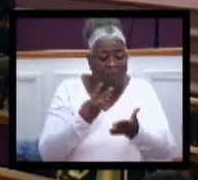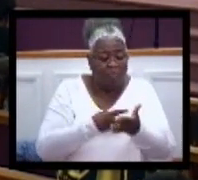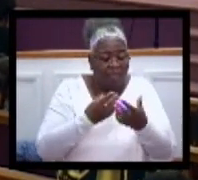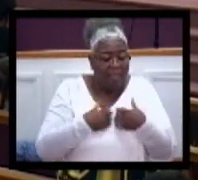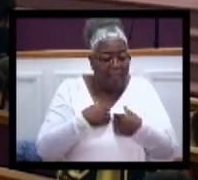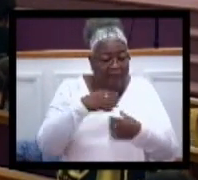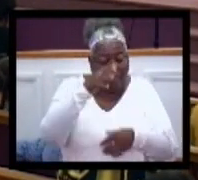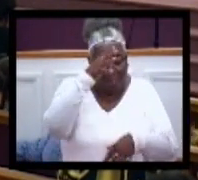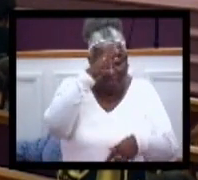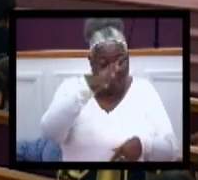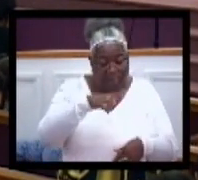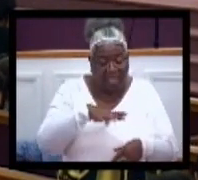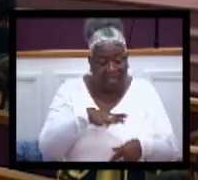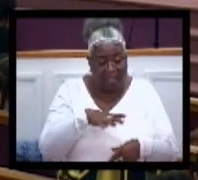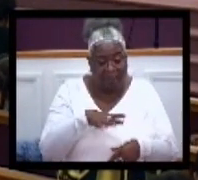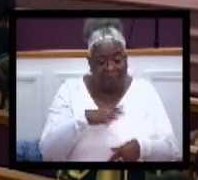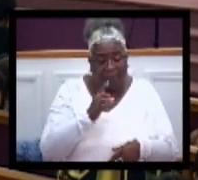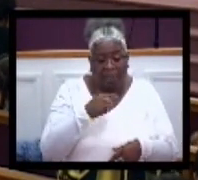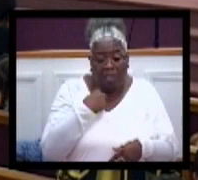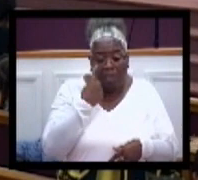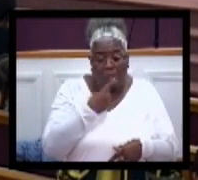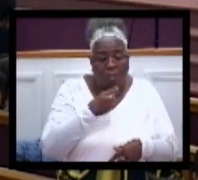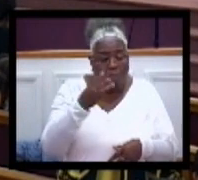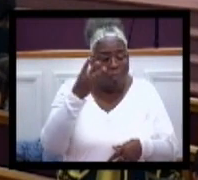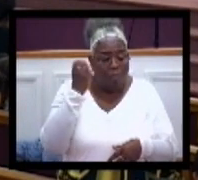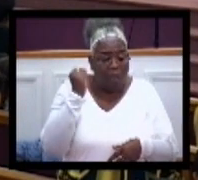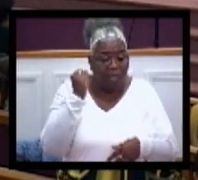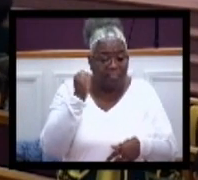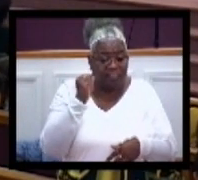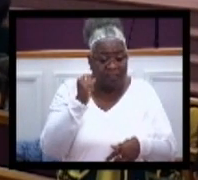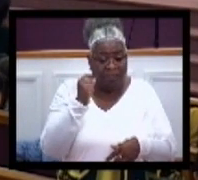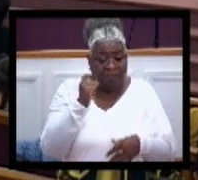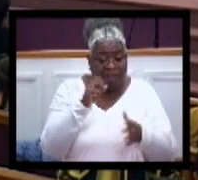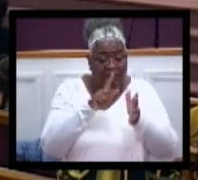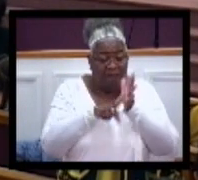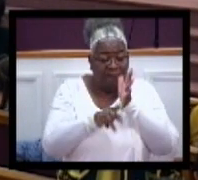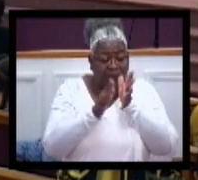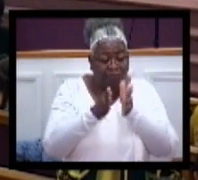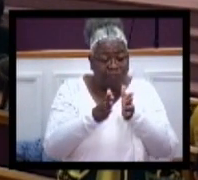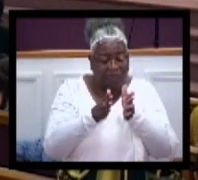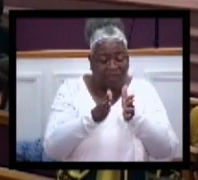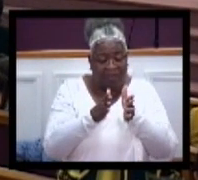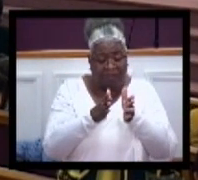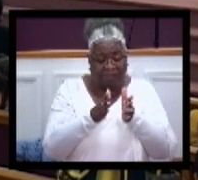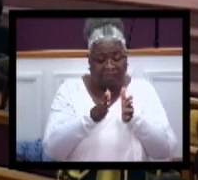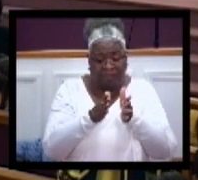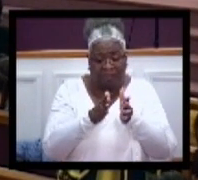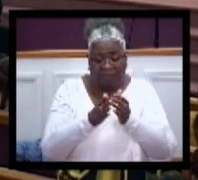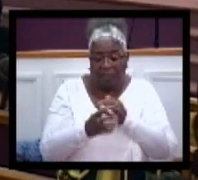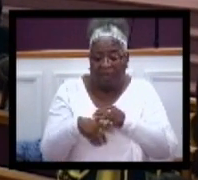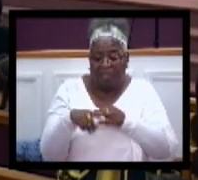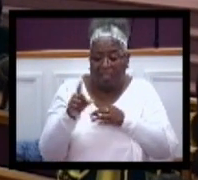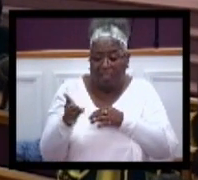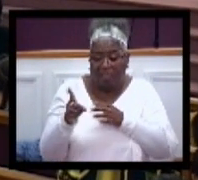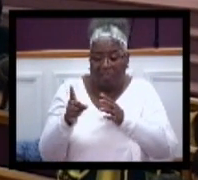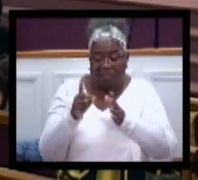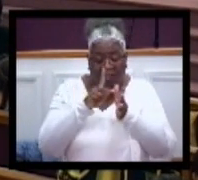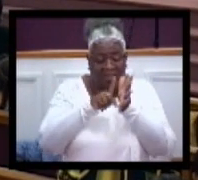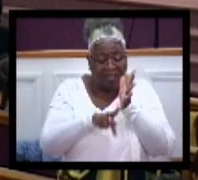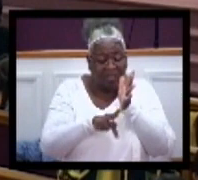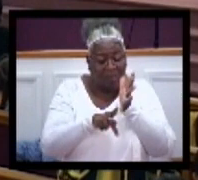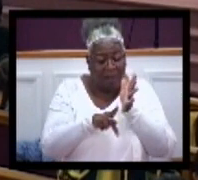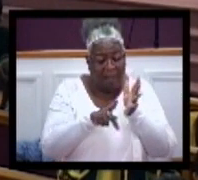man who was a fugitive from justice. He had killed a